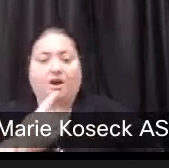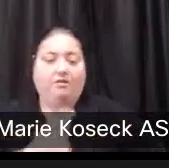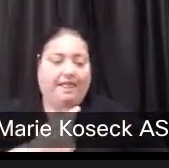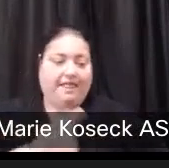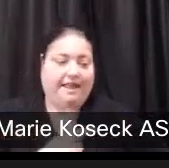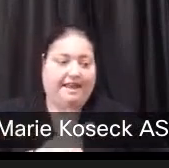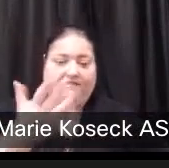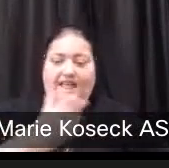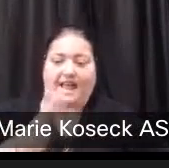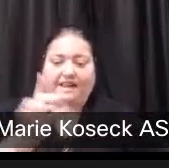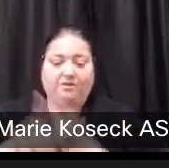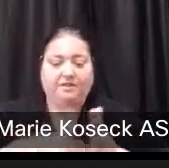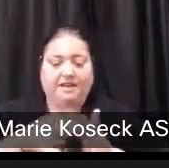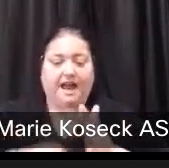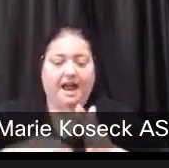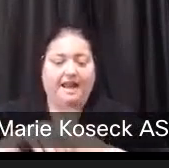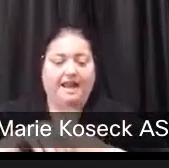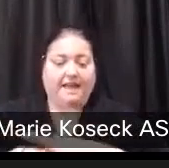or denied access